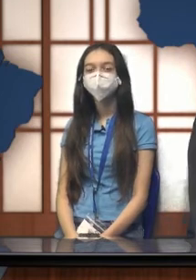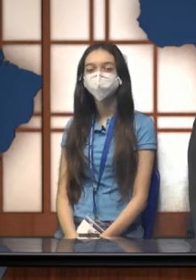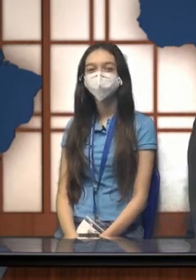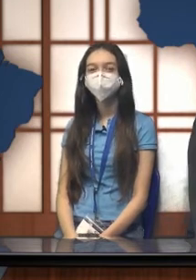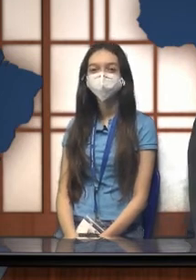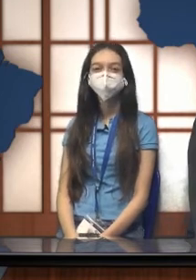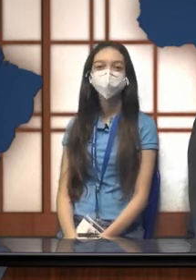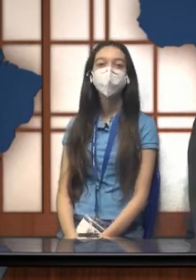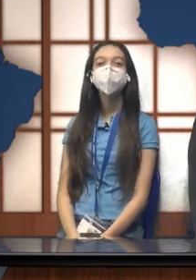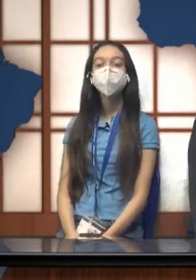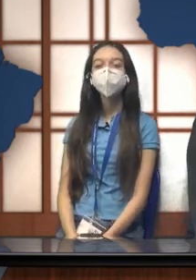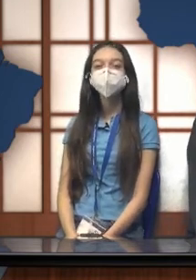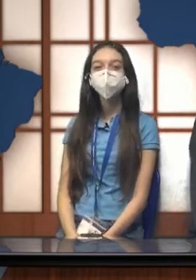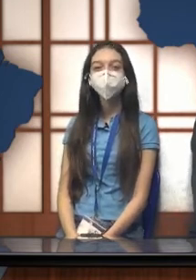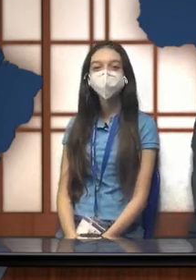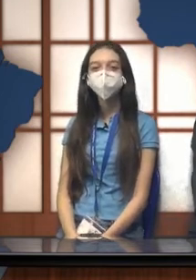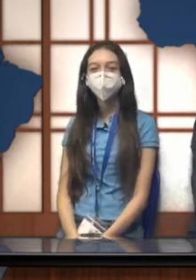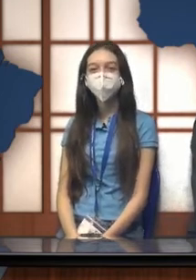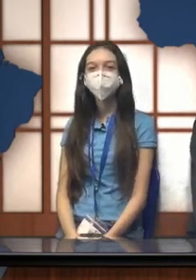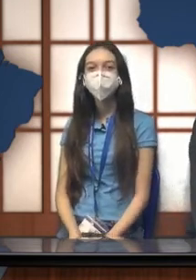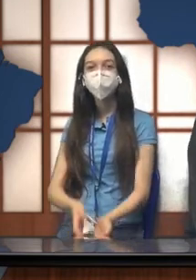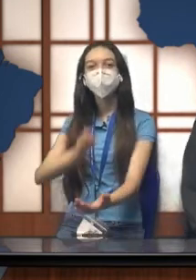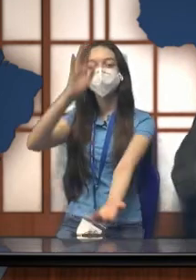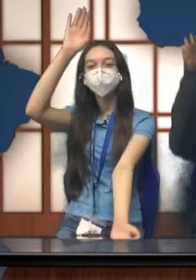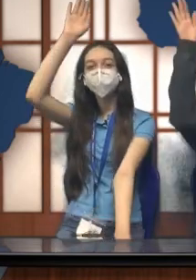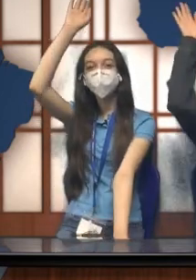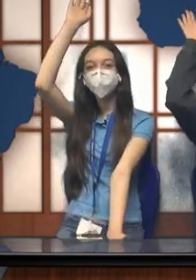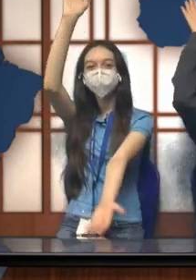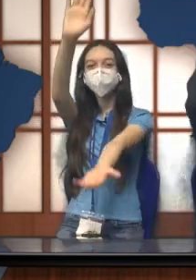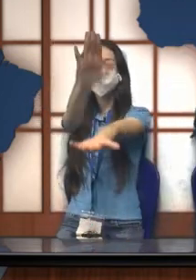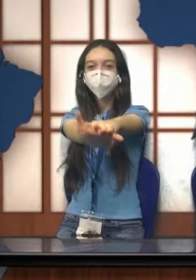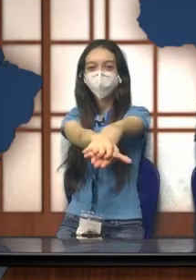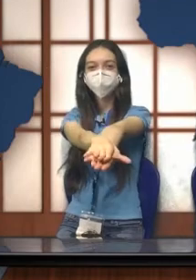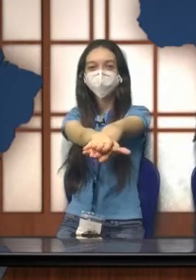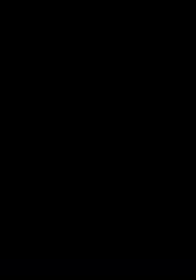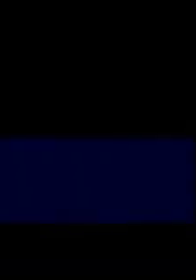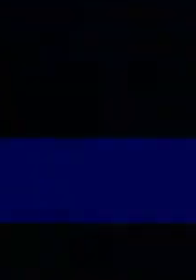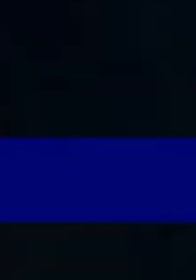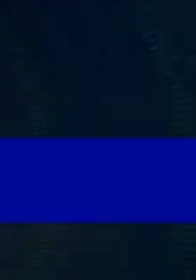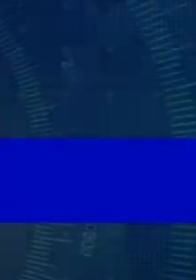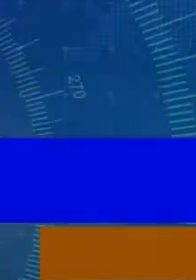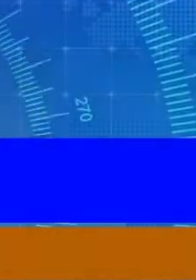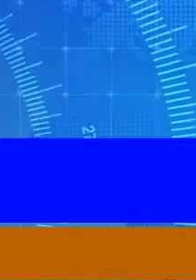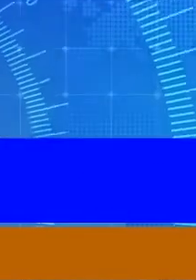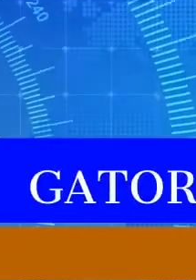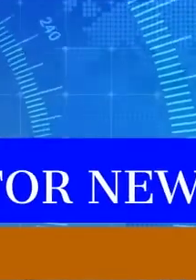Have a great day, Gators. And have a terrific Tuesday. And go Gators!